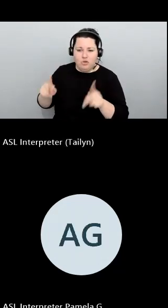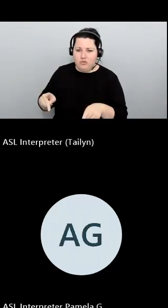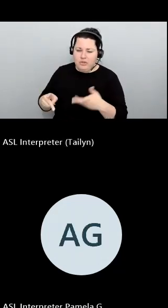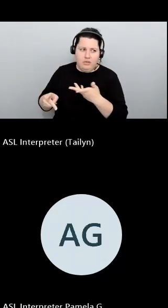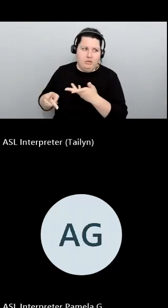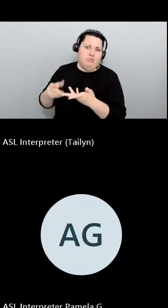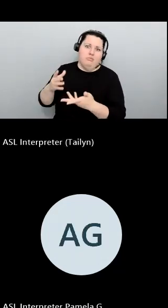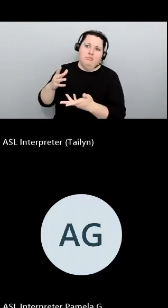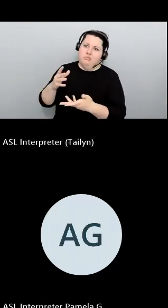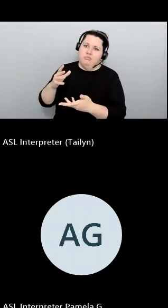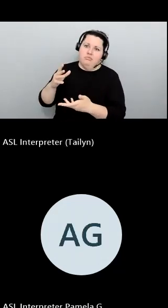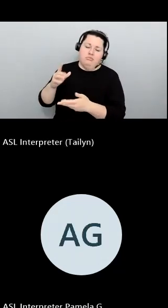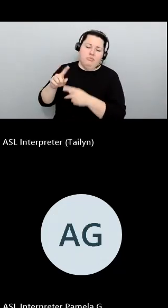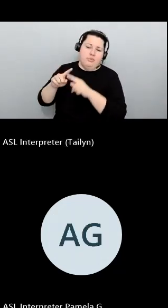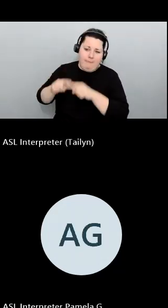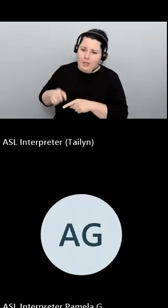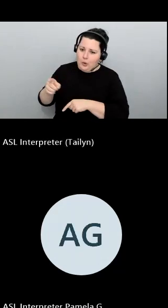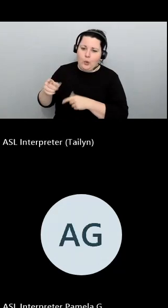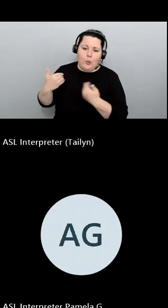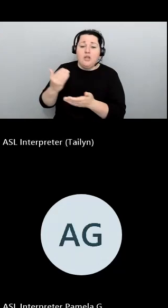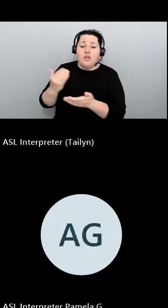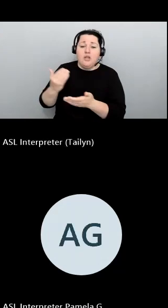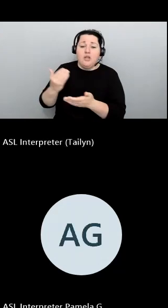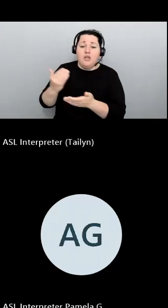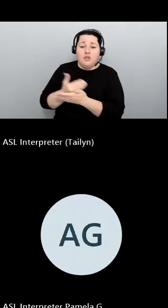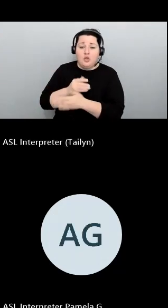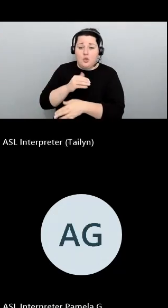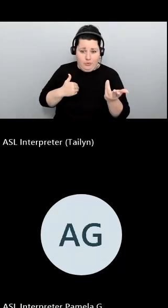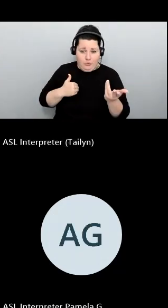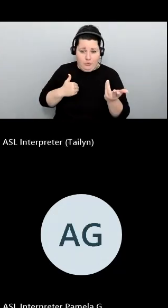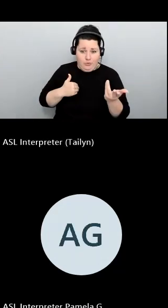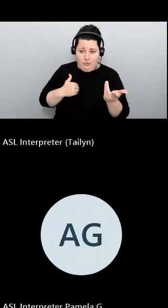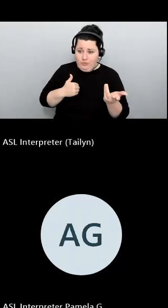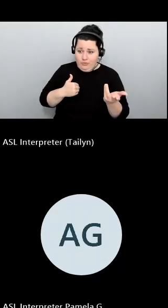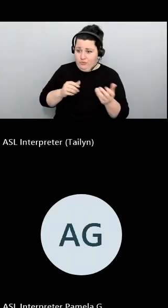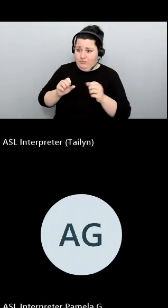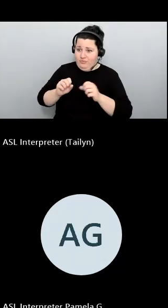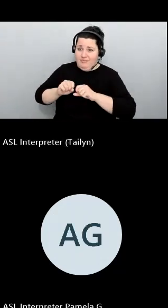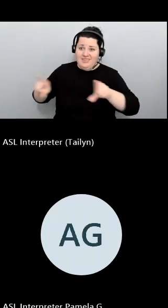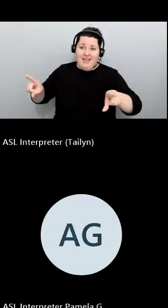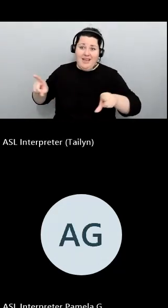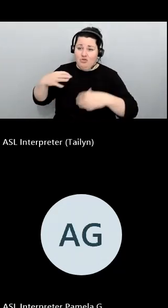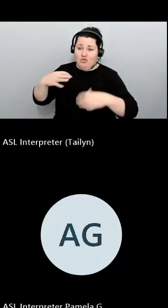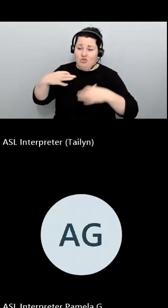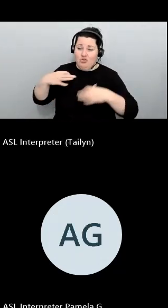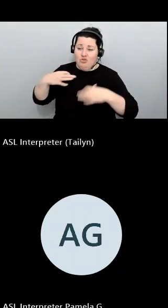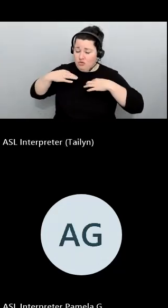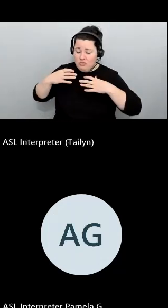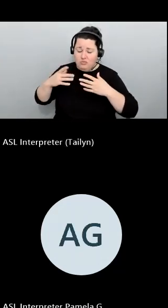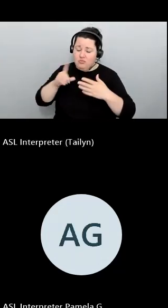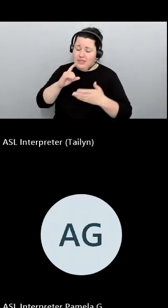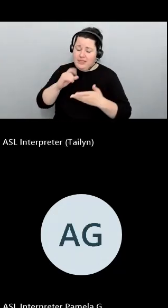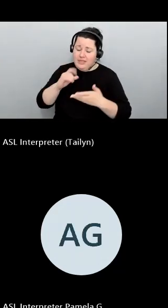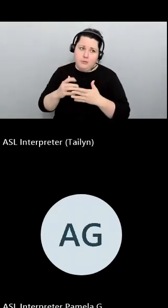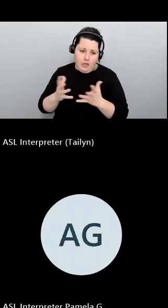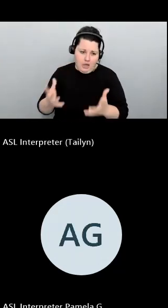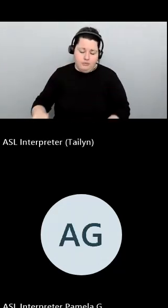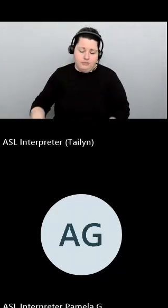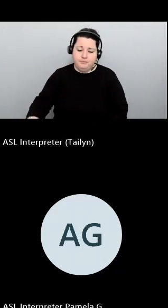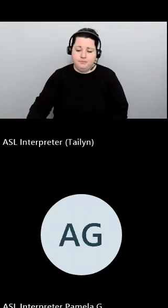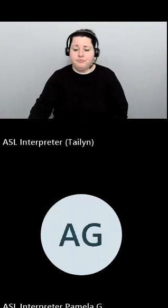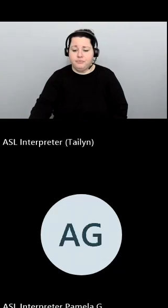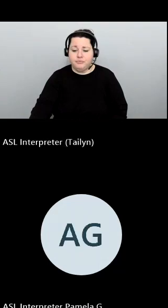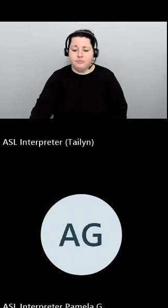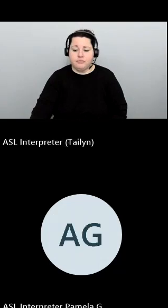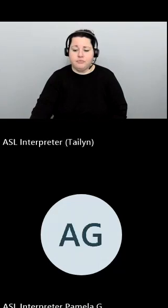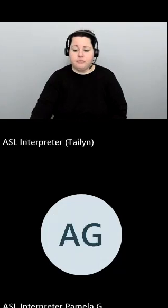her because she's taken all the new members and sending out t-shirts to them. And it just really helps me out a lot. So